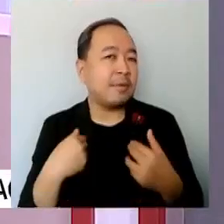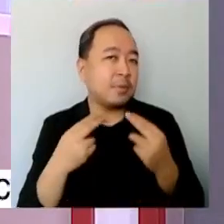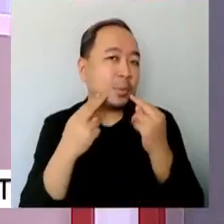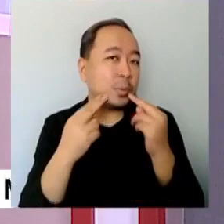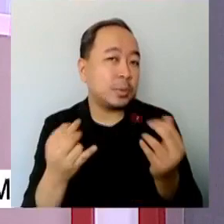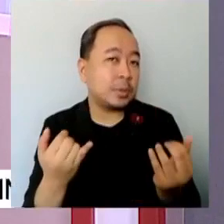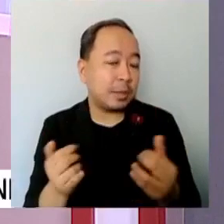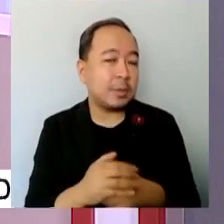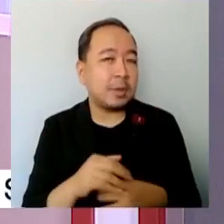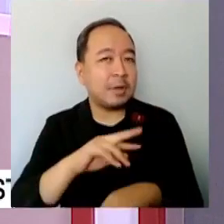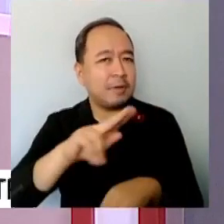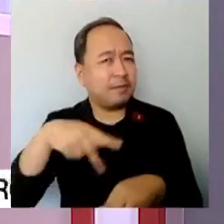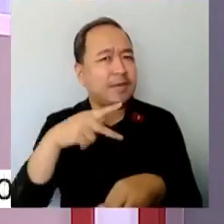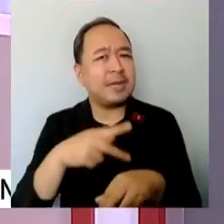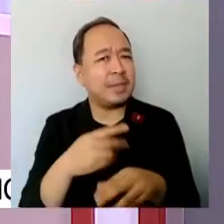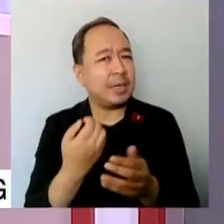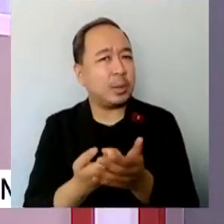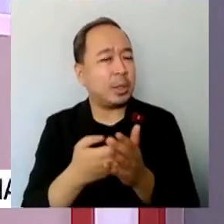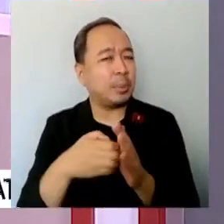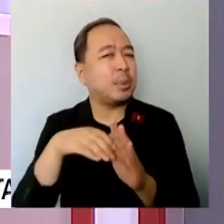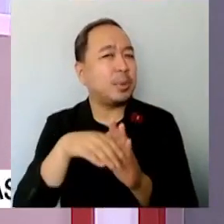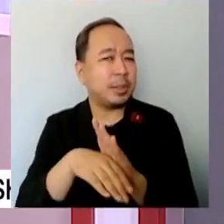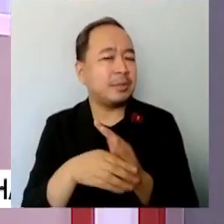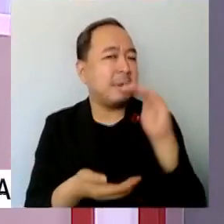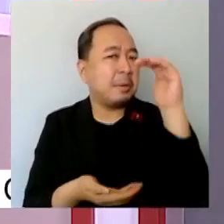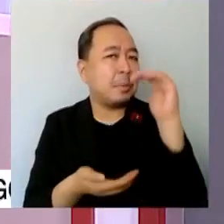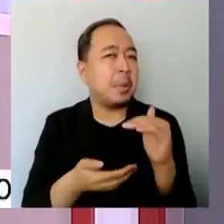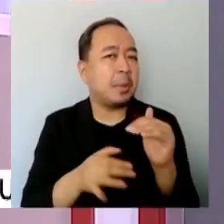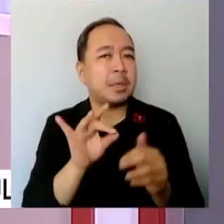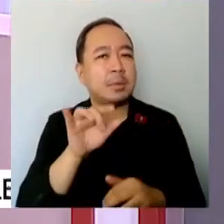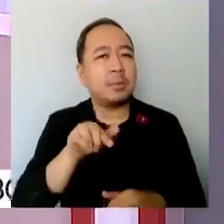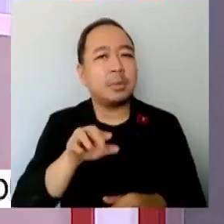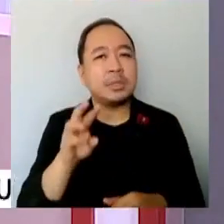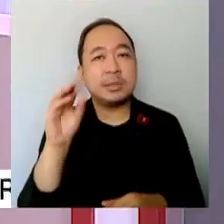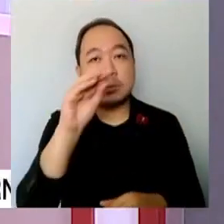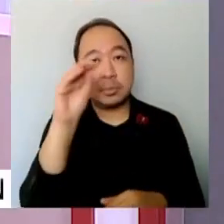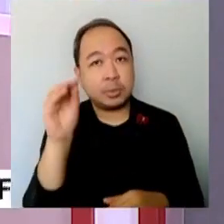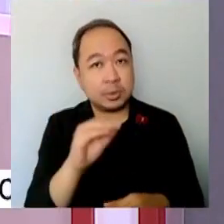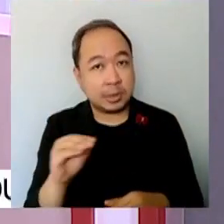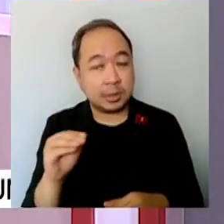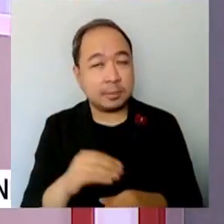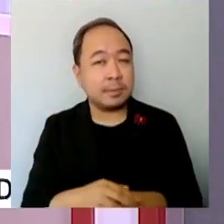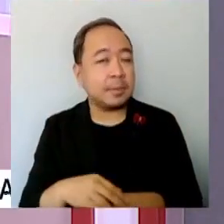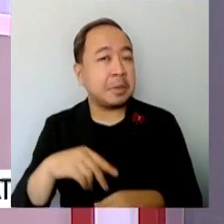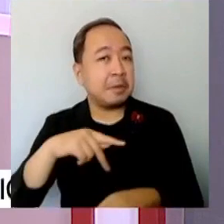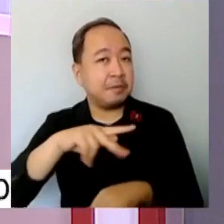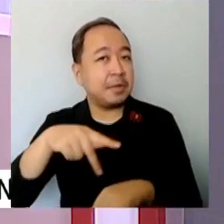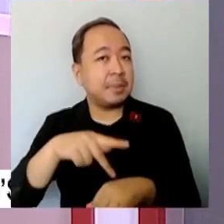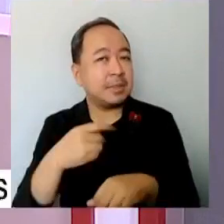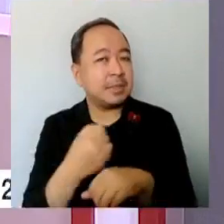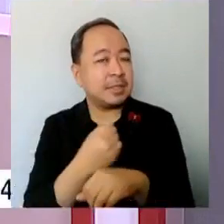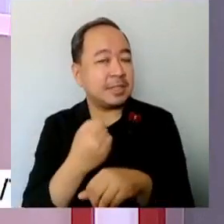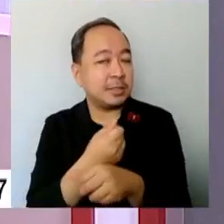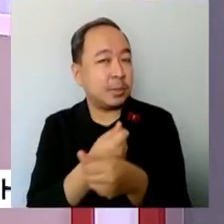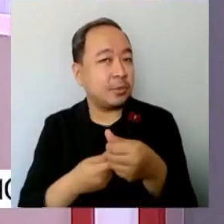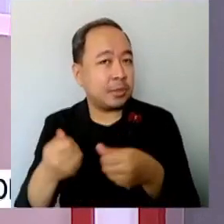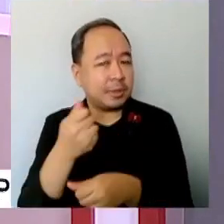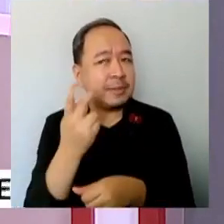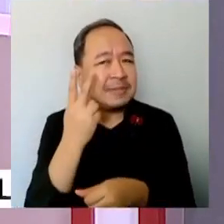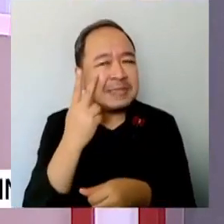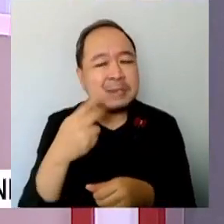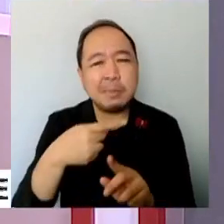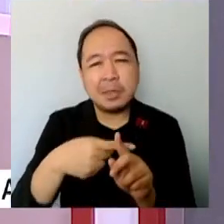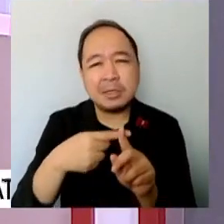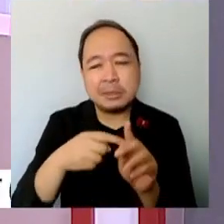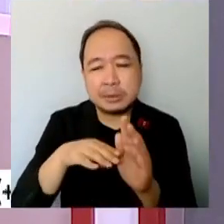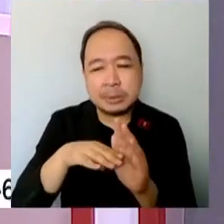Philippine inflation in February slightly eases to 8.6%. The Philippine Statistics Authority is seeing positive signs of cooling